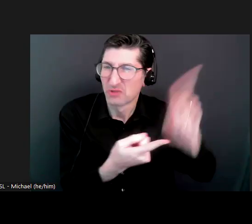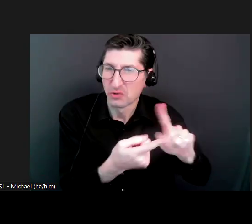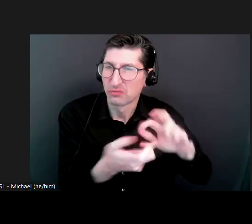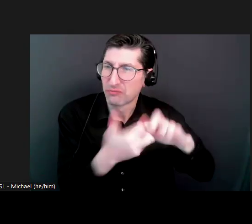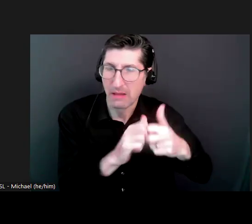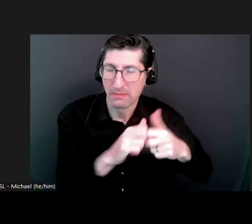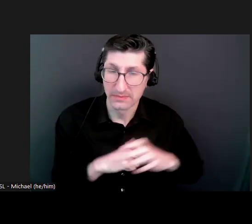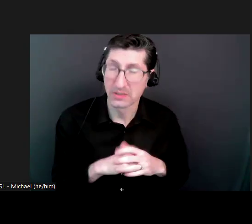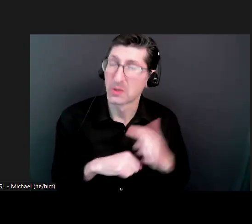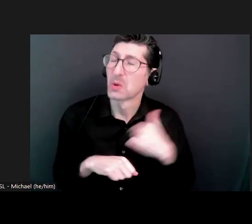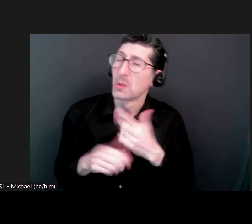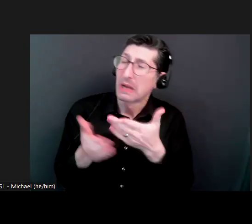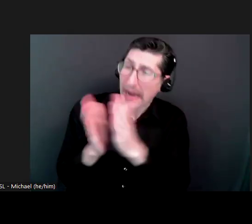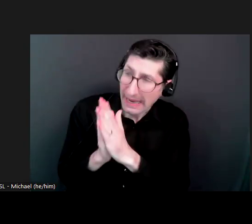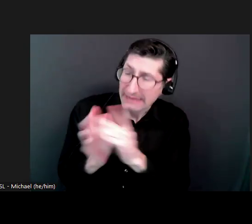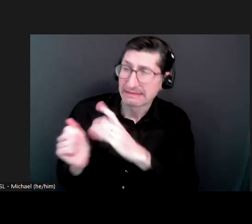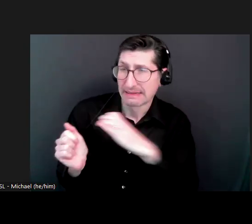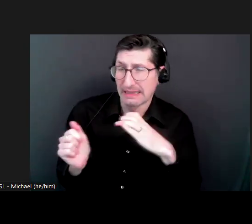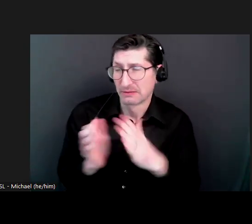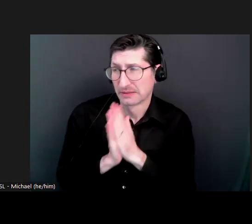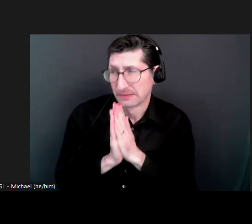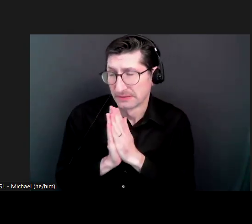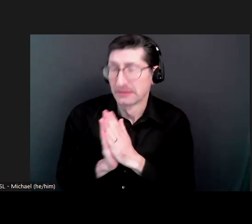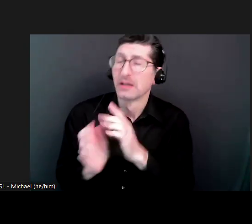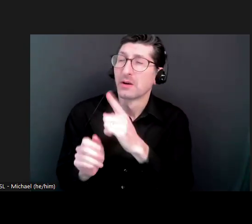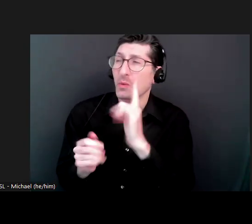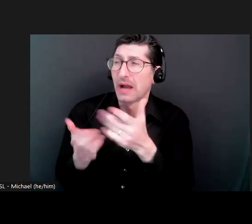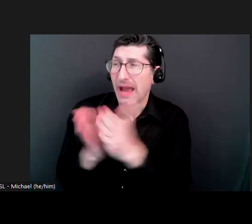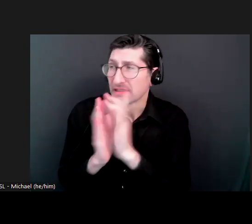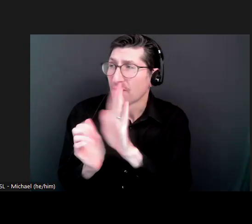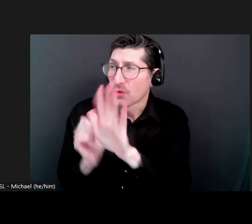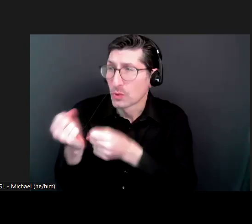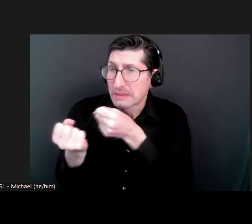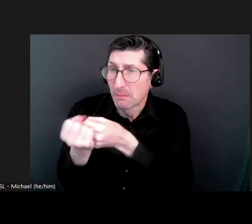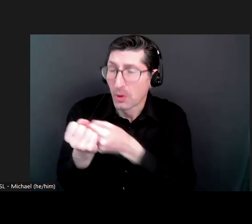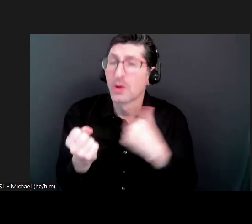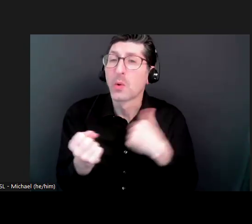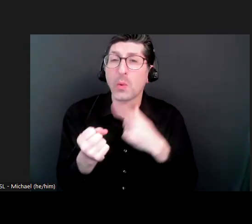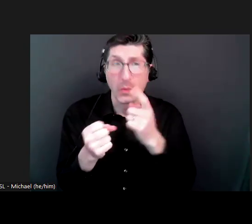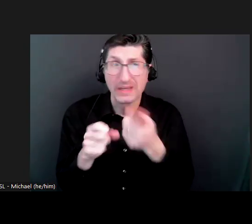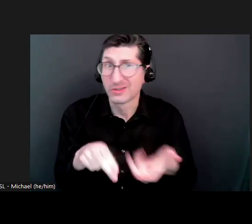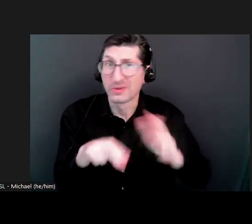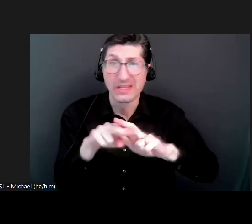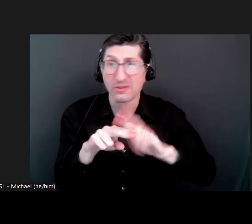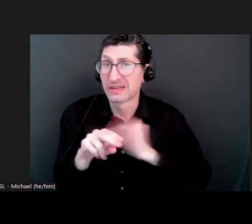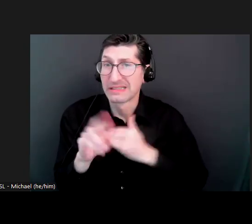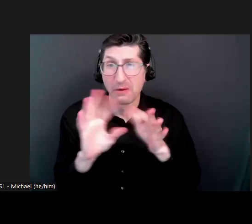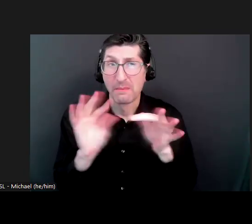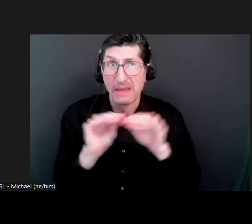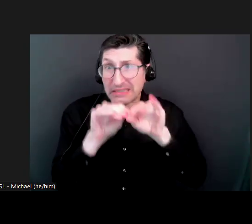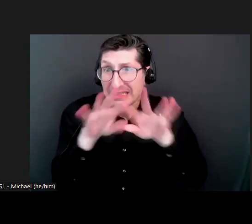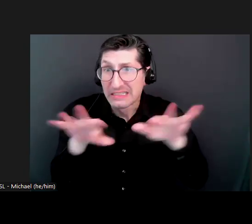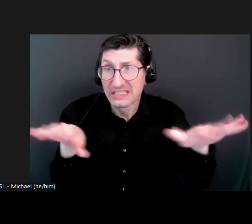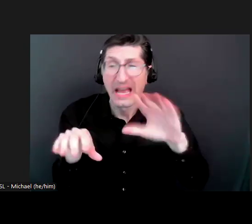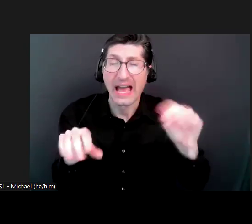So we implore you, the council, for your support. We need your help to amplify our voices and advocate for the rights to